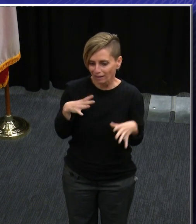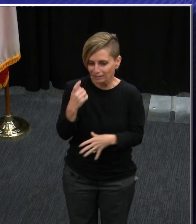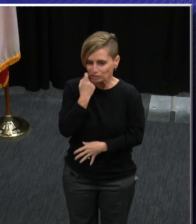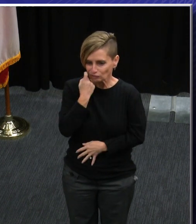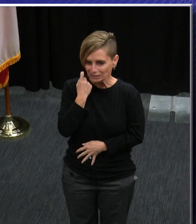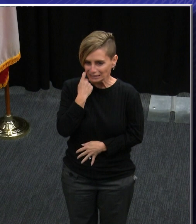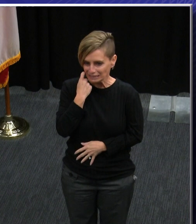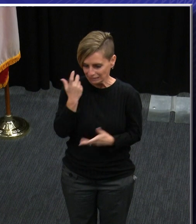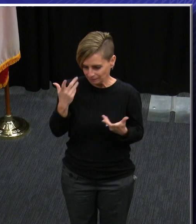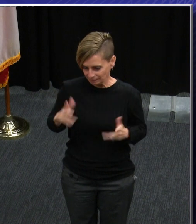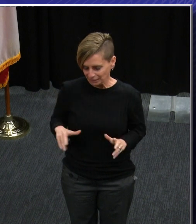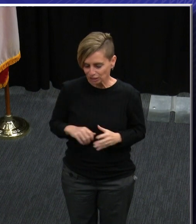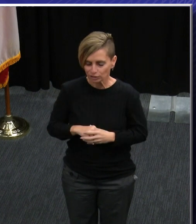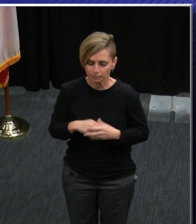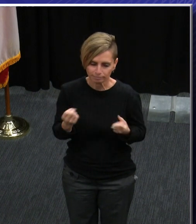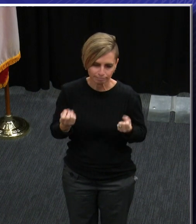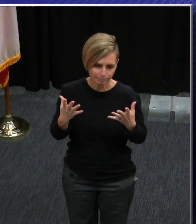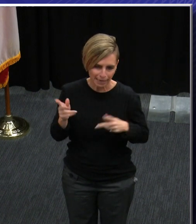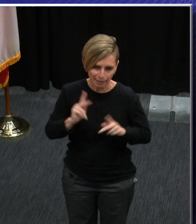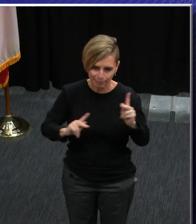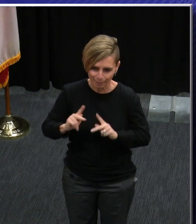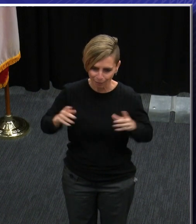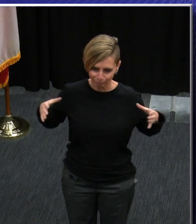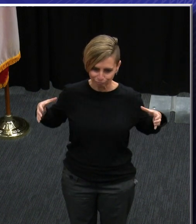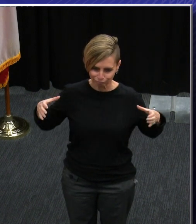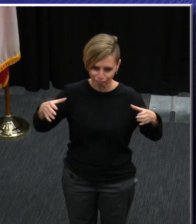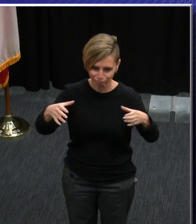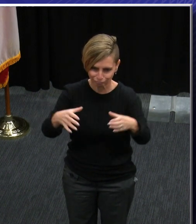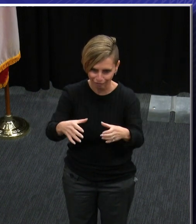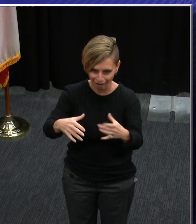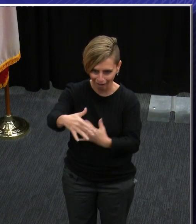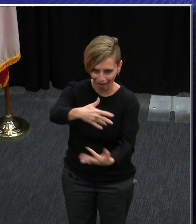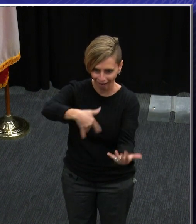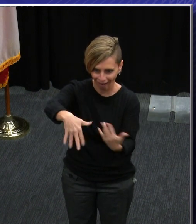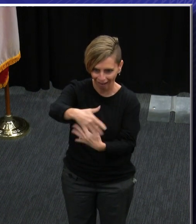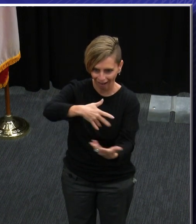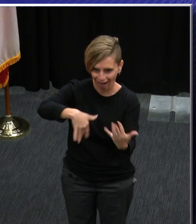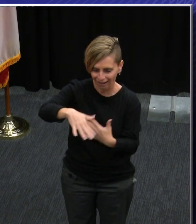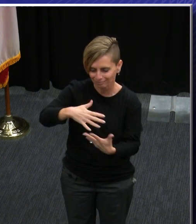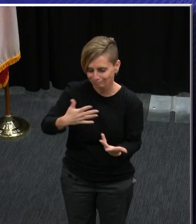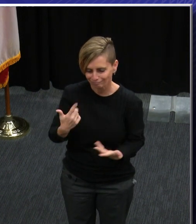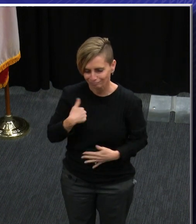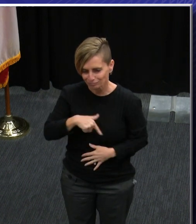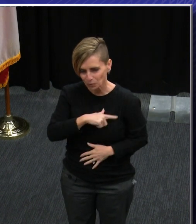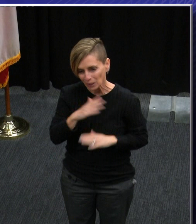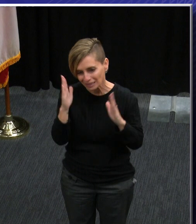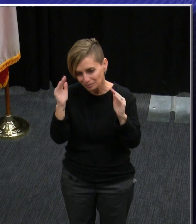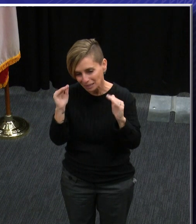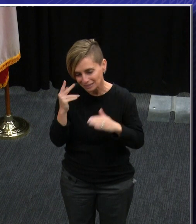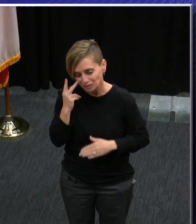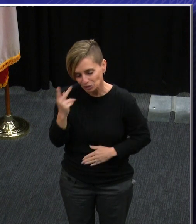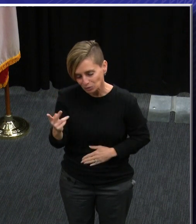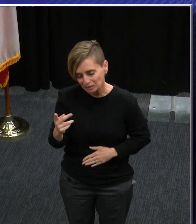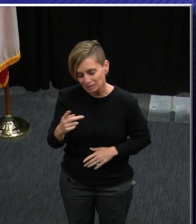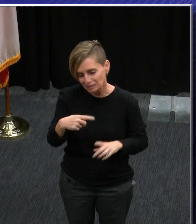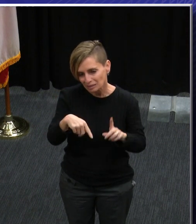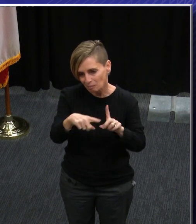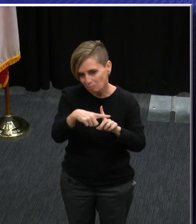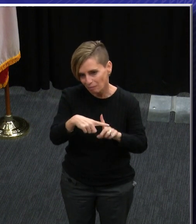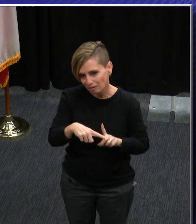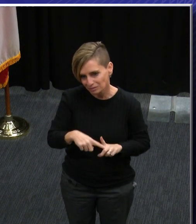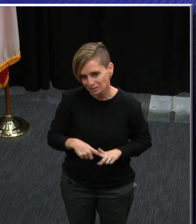there were a lot of gatherings over the holidays, and so we expected to see a bump. We just don't know how high this one's going to